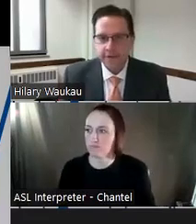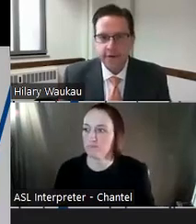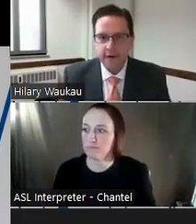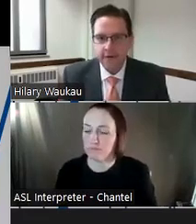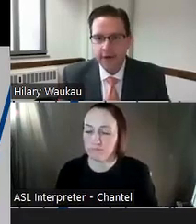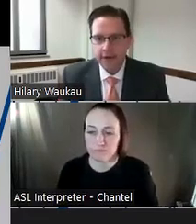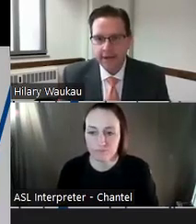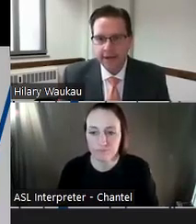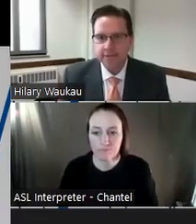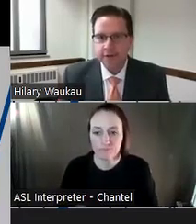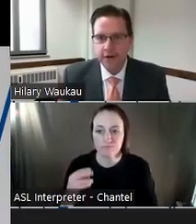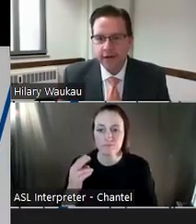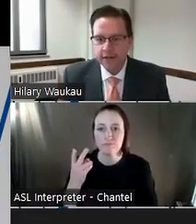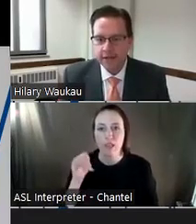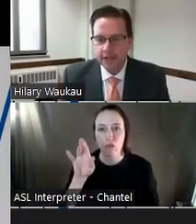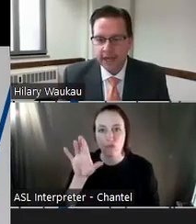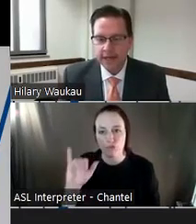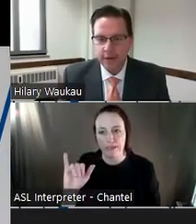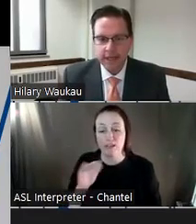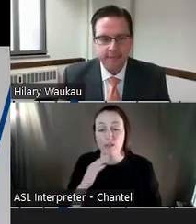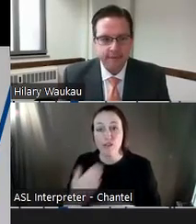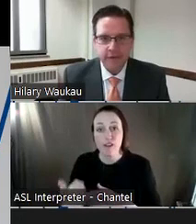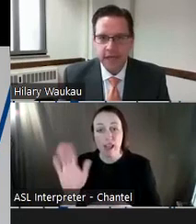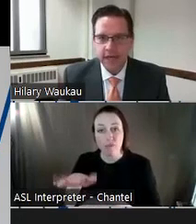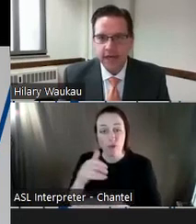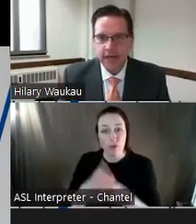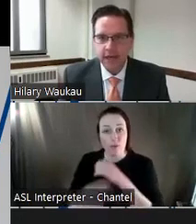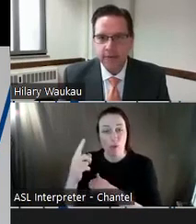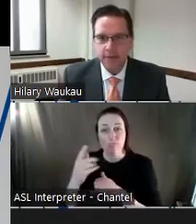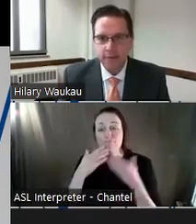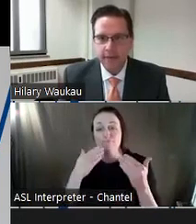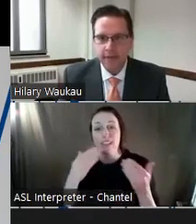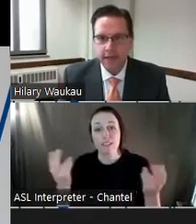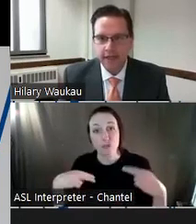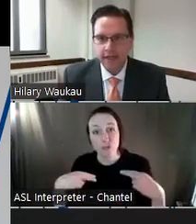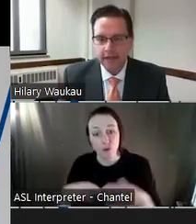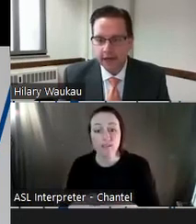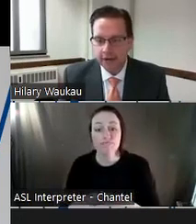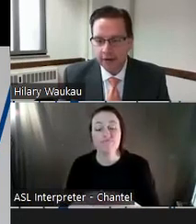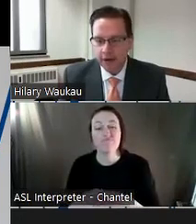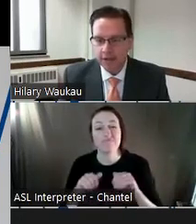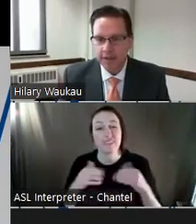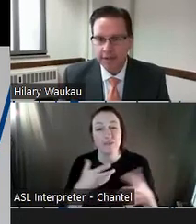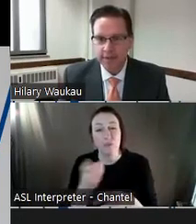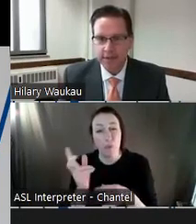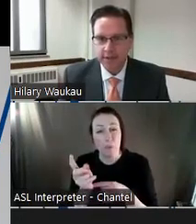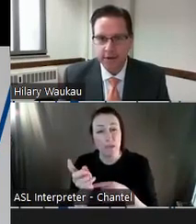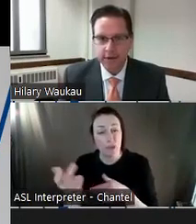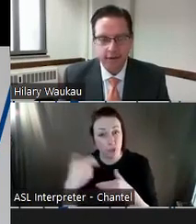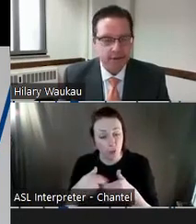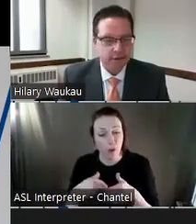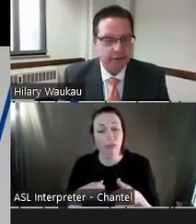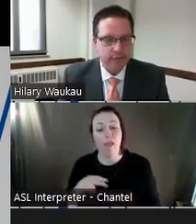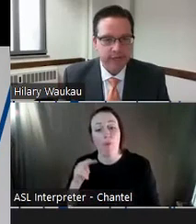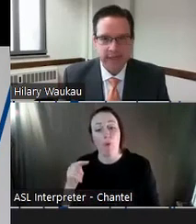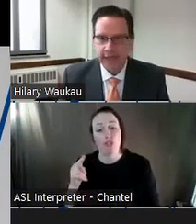Good afternoon, everybody. Thank you for joining us today. Just want to give folks a couple moments to get on here. We're watching the participant list grow